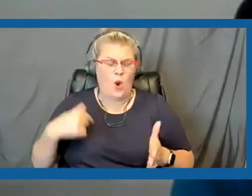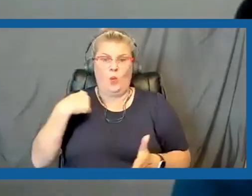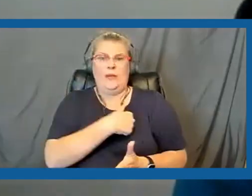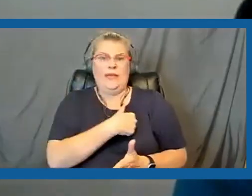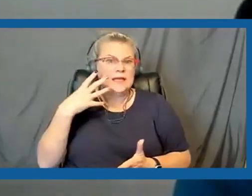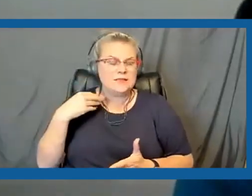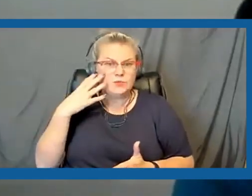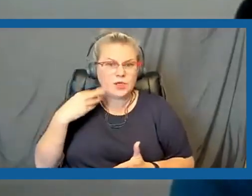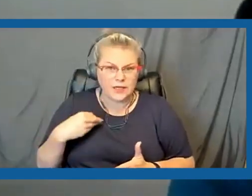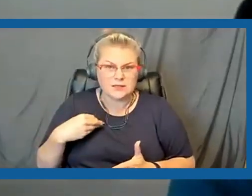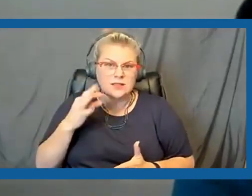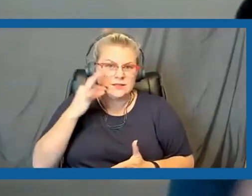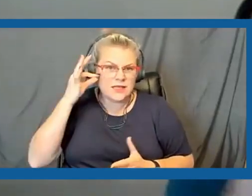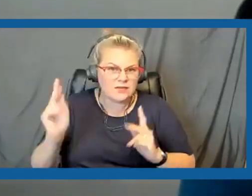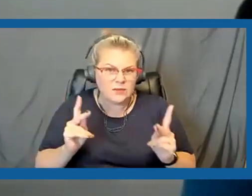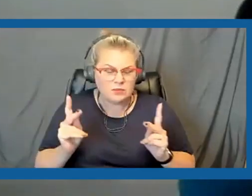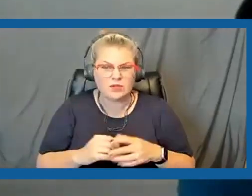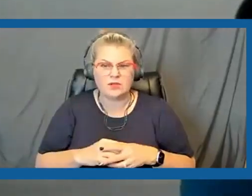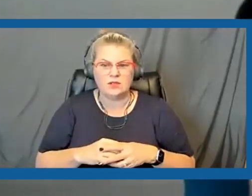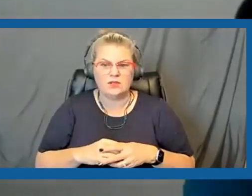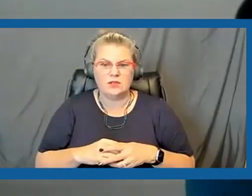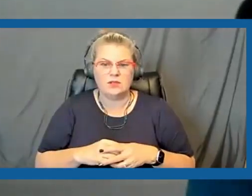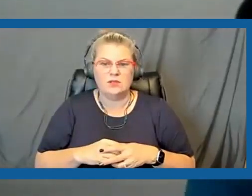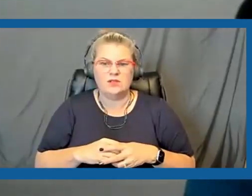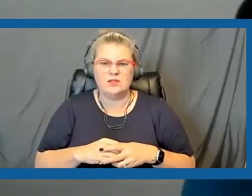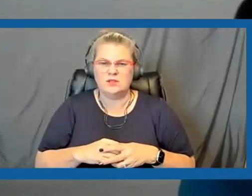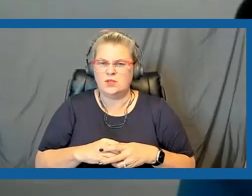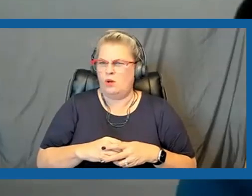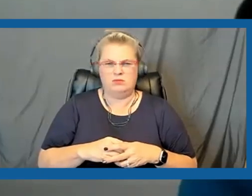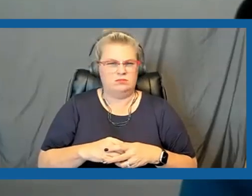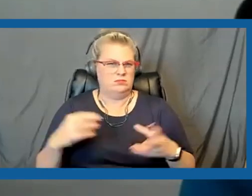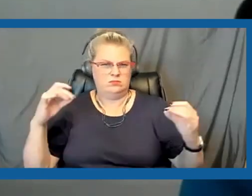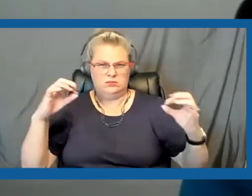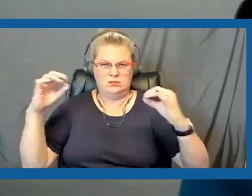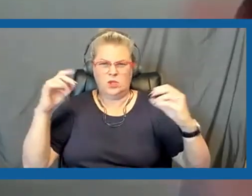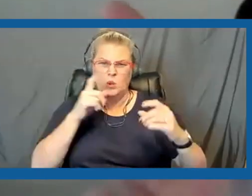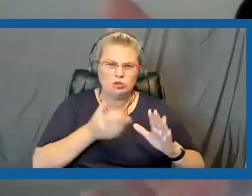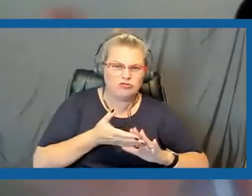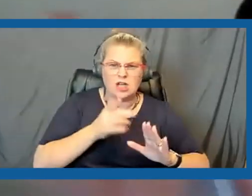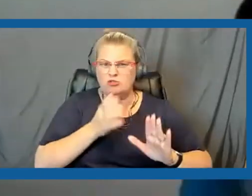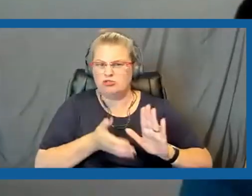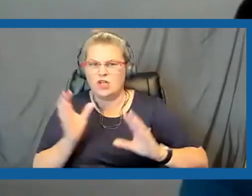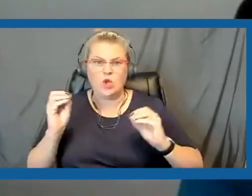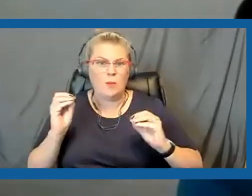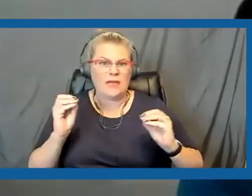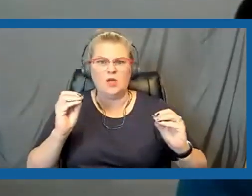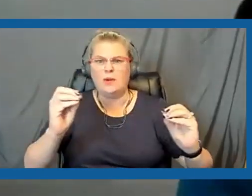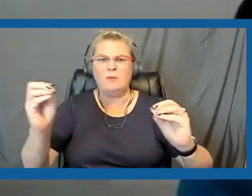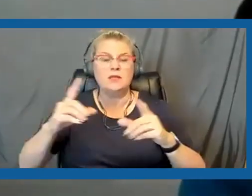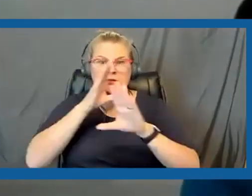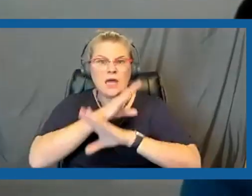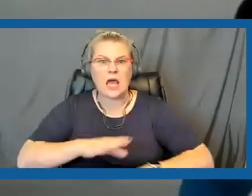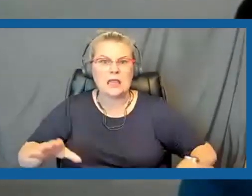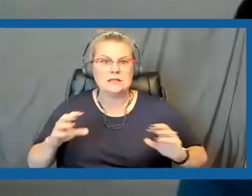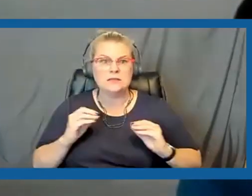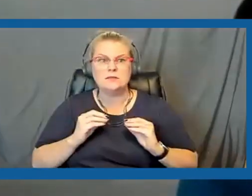now. So there's everybody go, who should run? Who should run? Somebody needs to run. Nobody, silence, crickets. And I